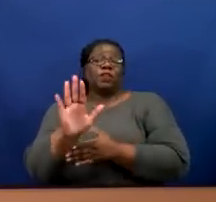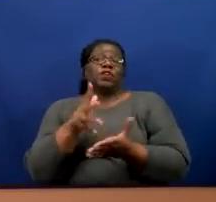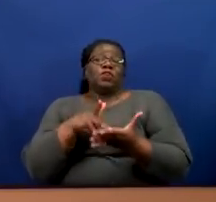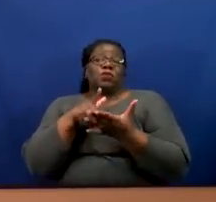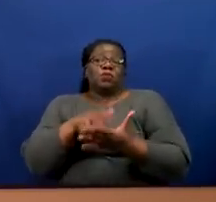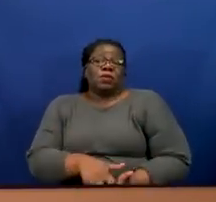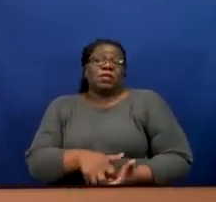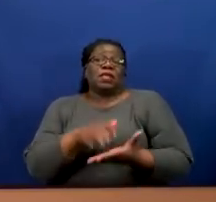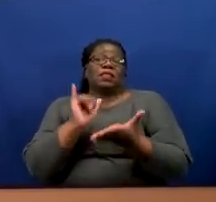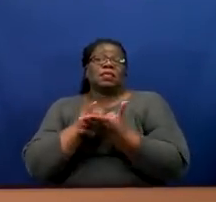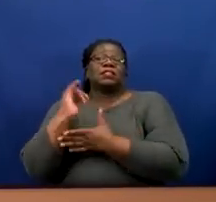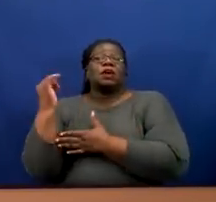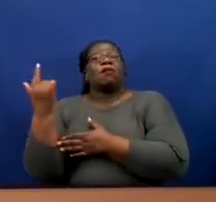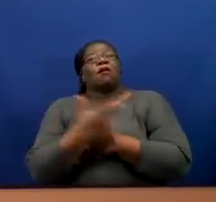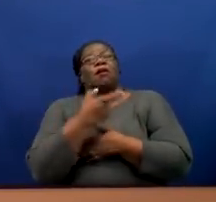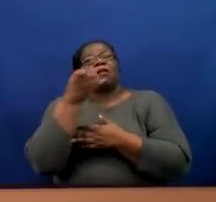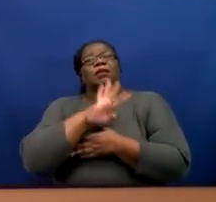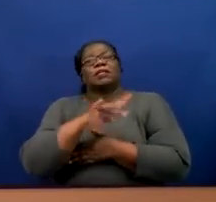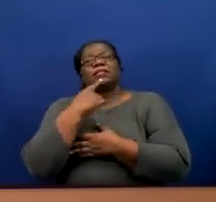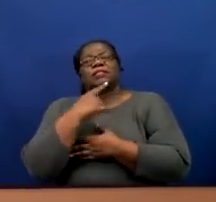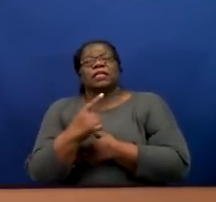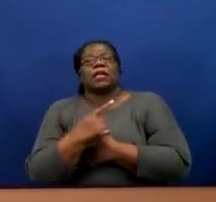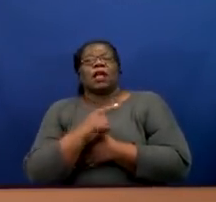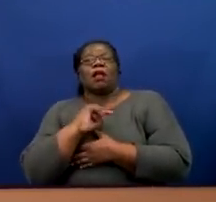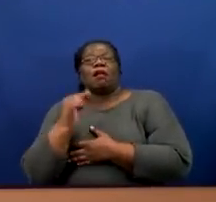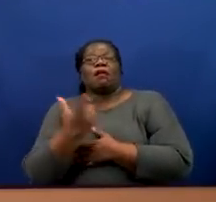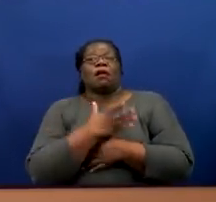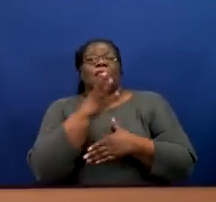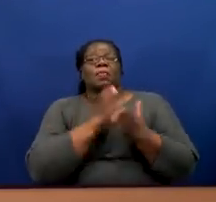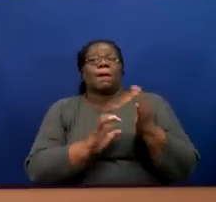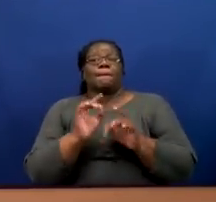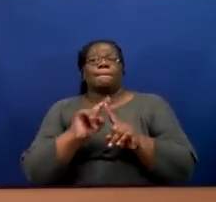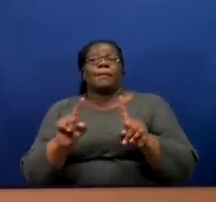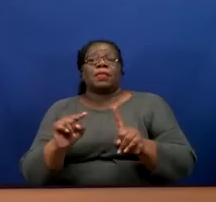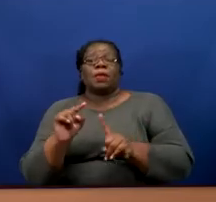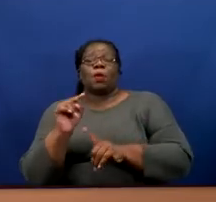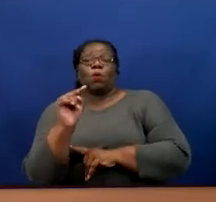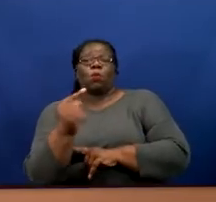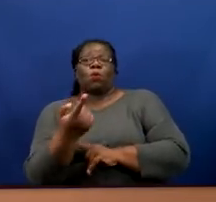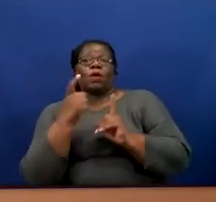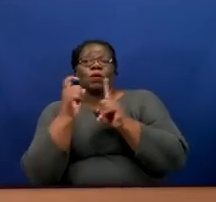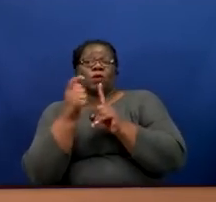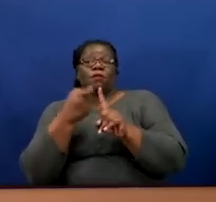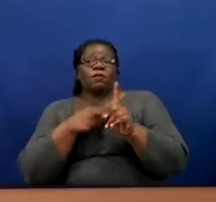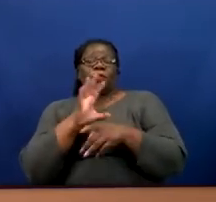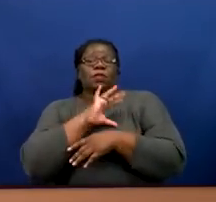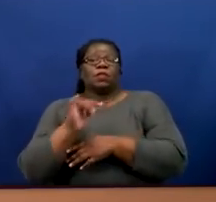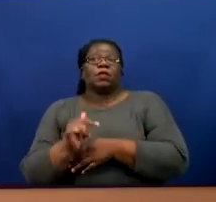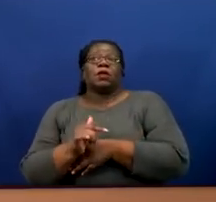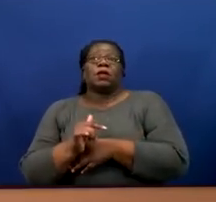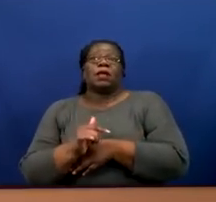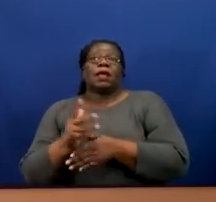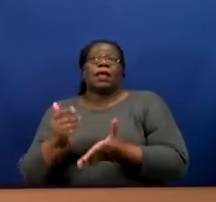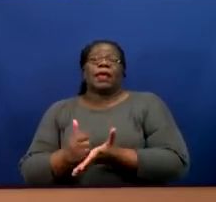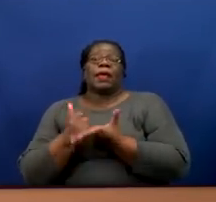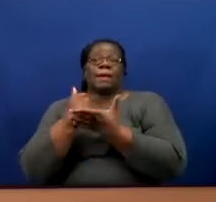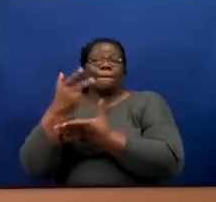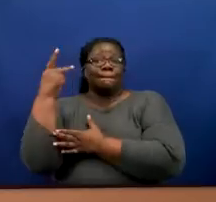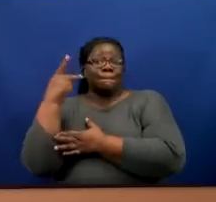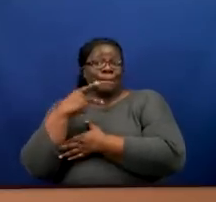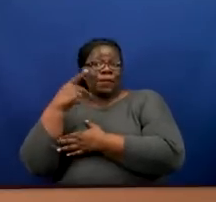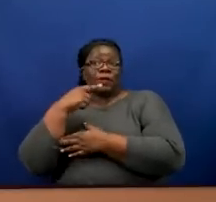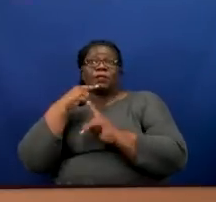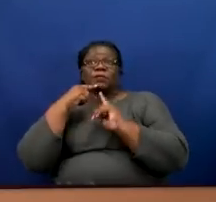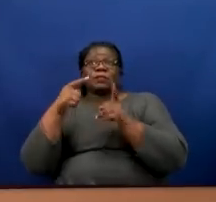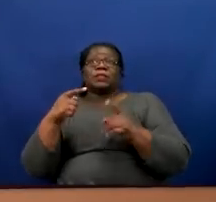all God said, the whole verse. That's all God said, the whole chapter. But that one word from the Lord enabled Paul to respond like